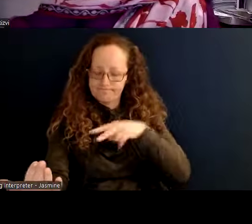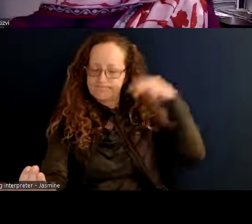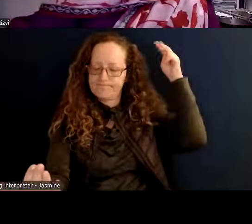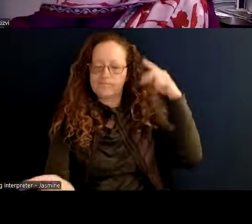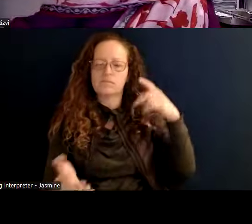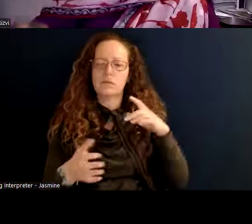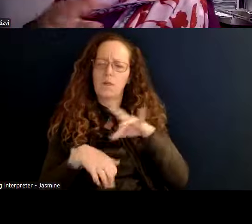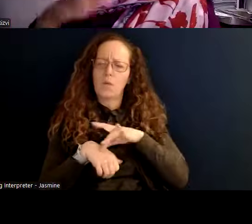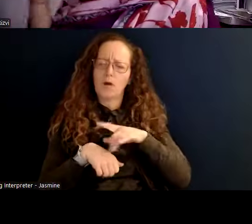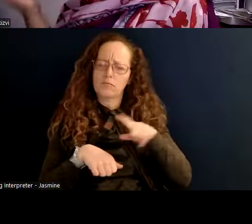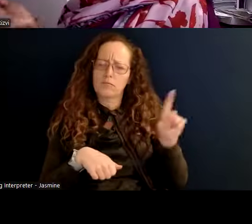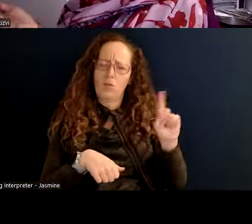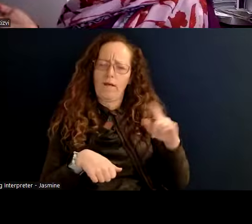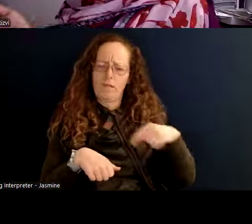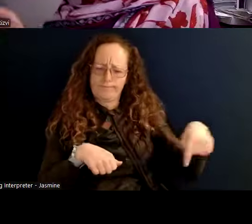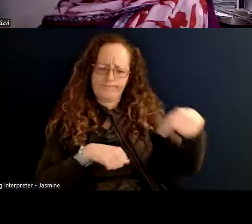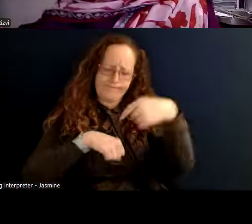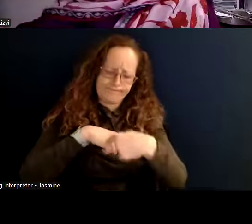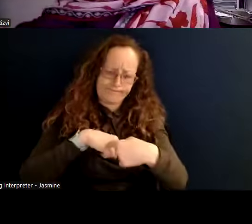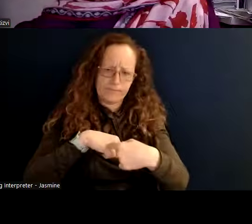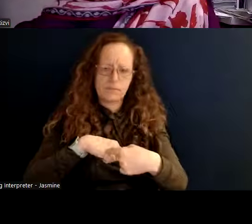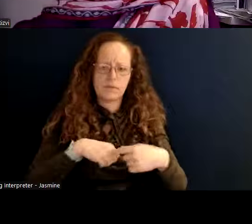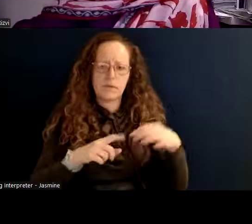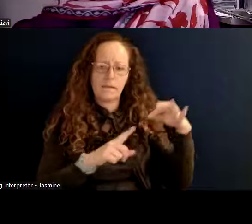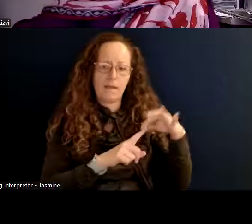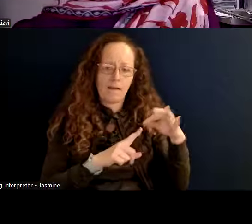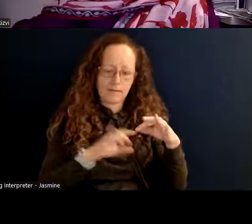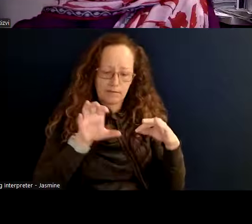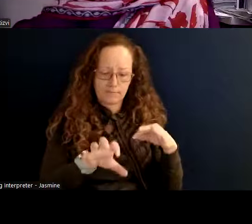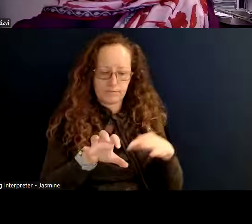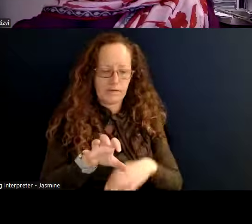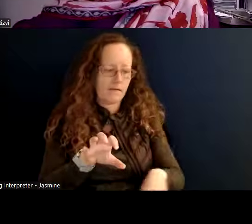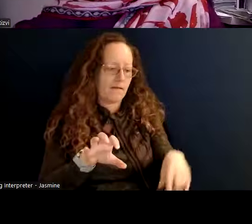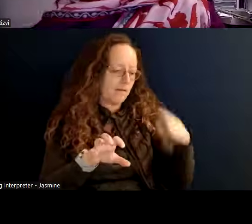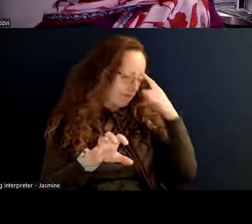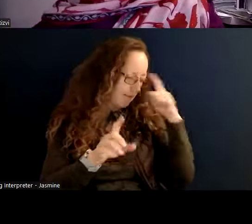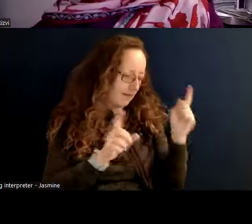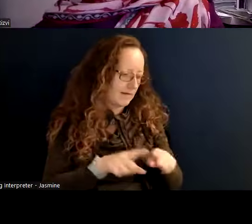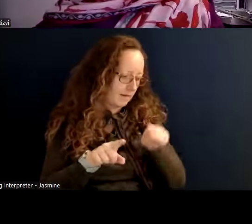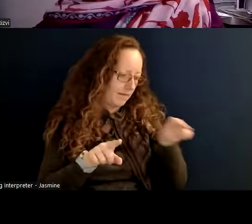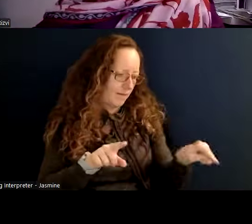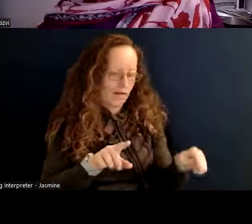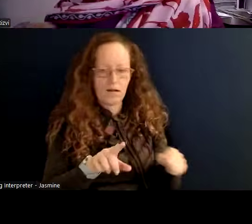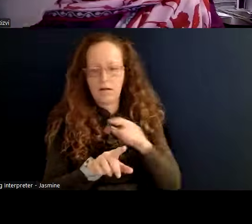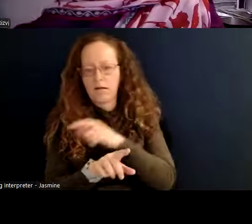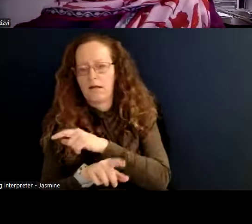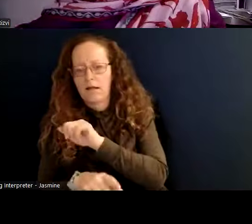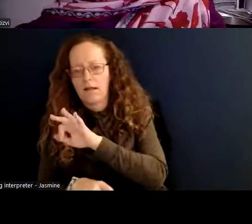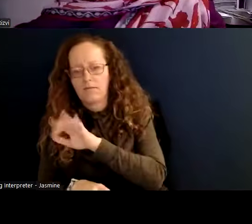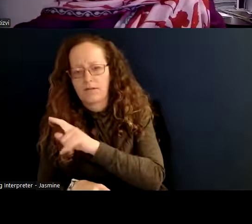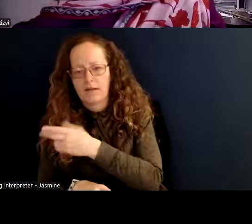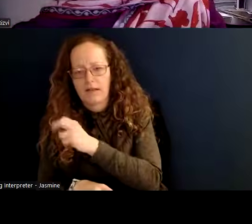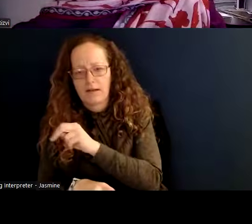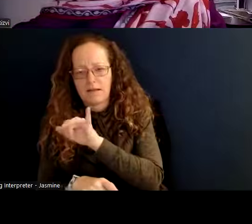there. With India to the east and Afghanistan to the west, we have Central Asia to the north, and to the south, we have the Arabian